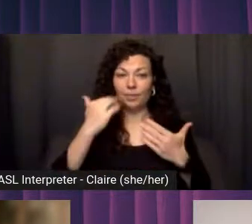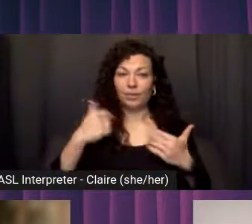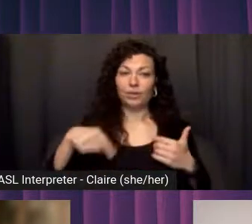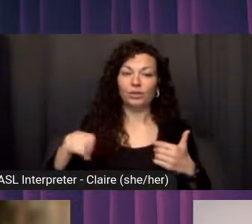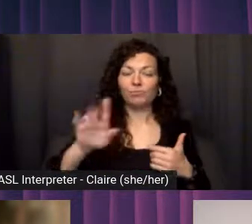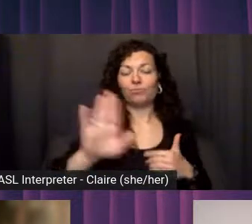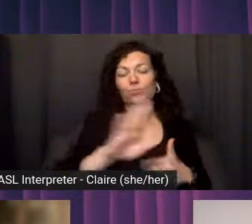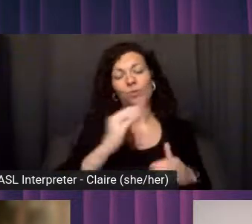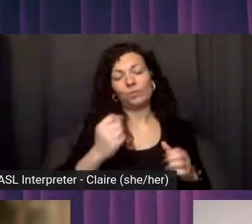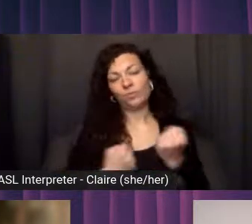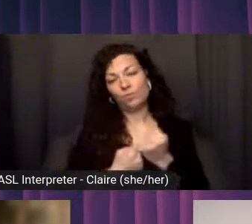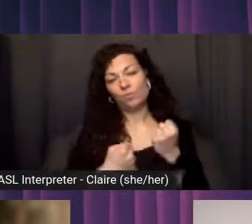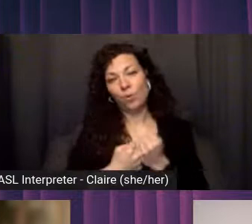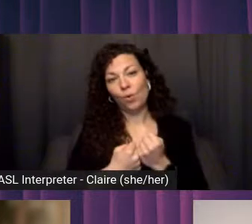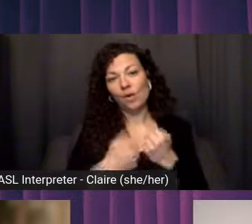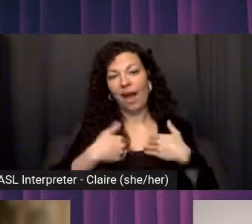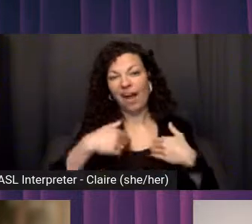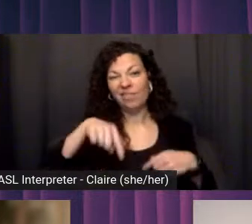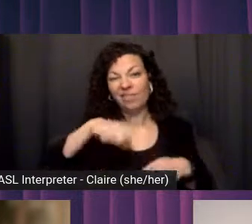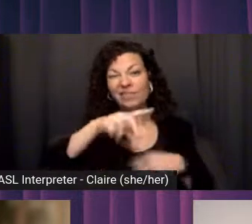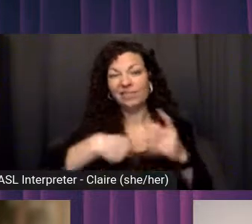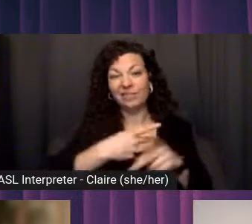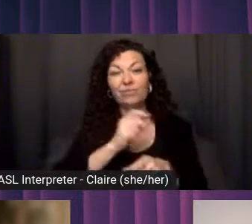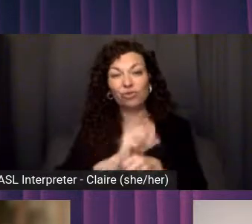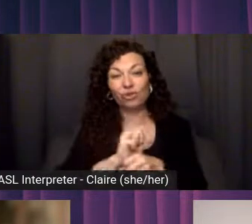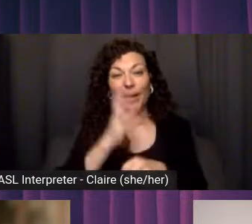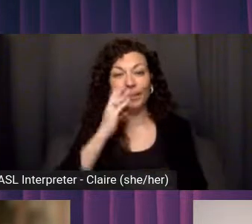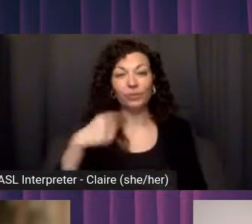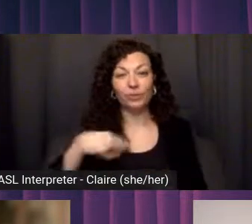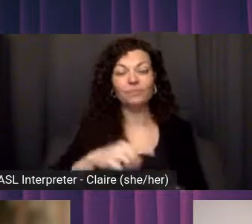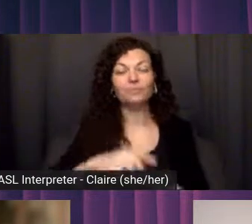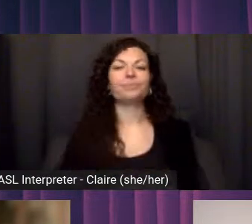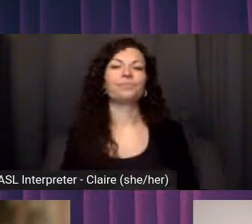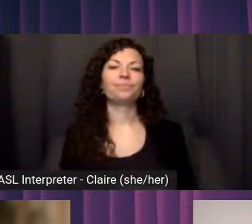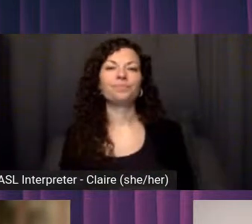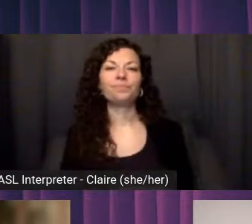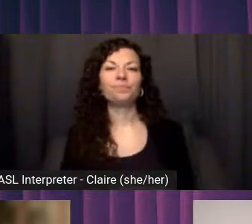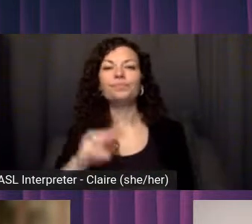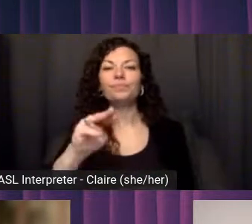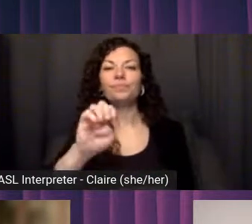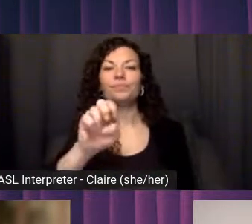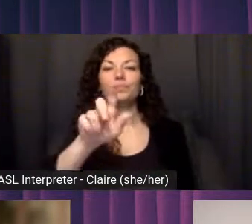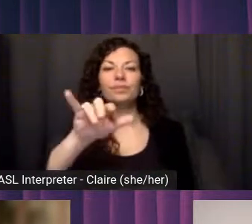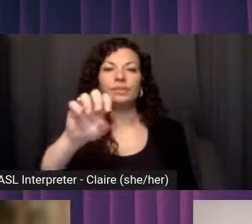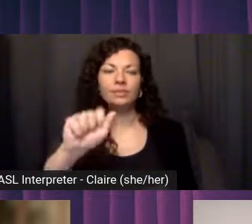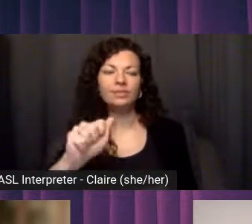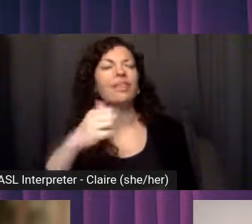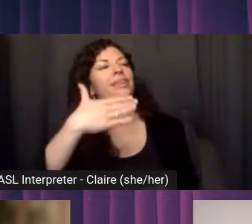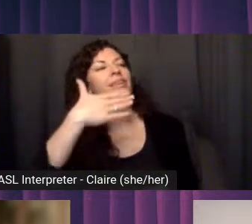Thank you. Thank you for that. I was able to put the link in for Trans Life